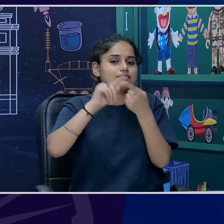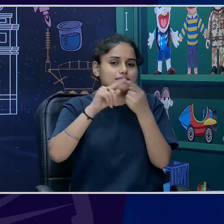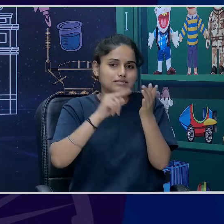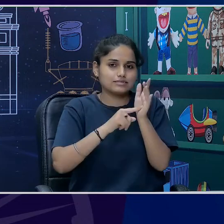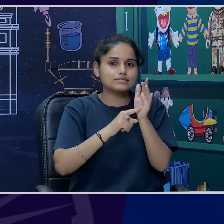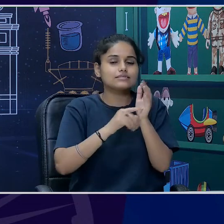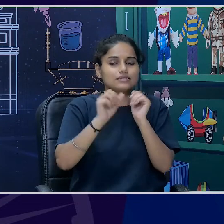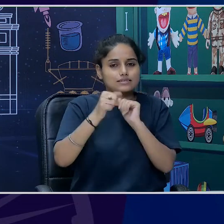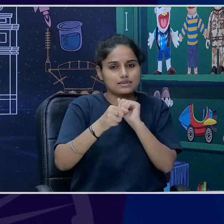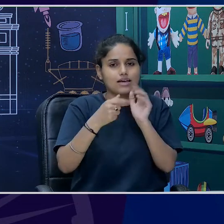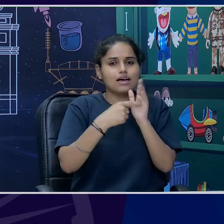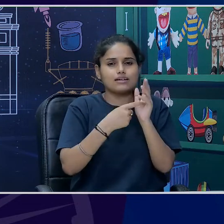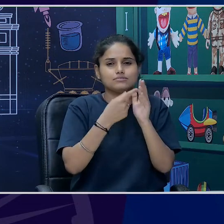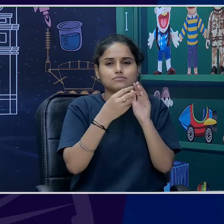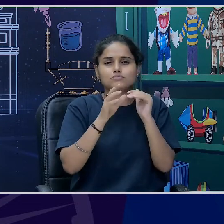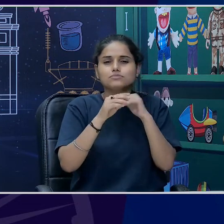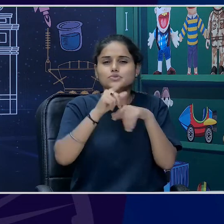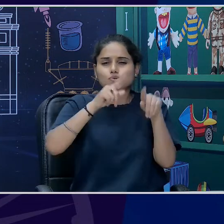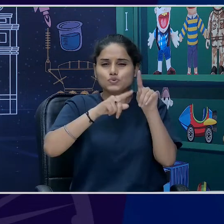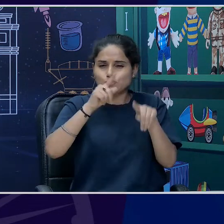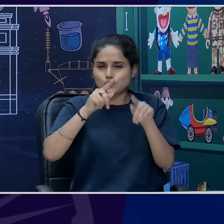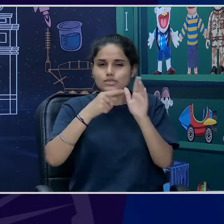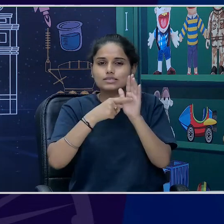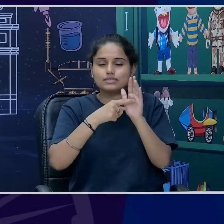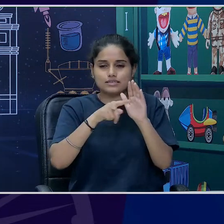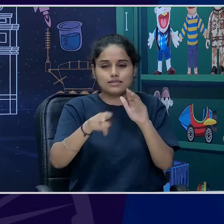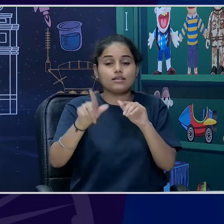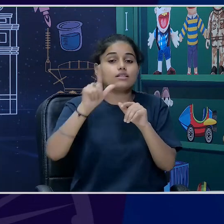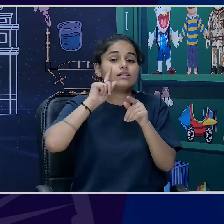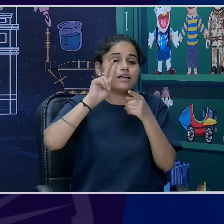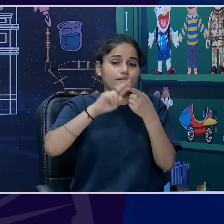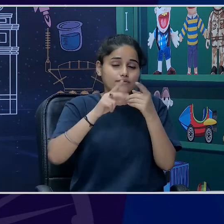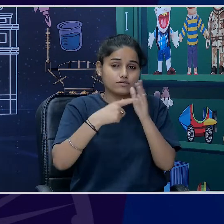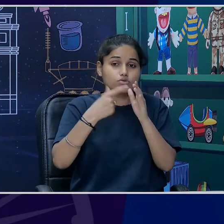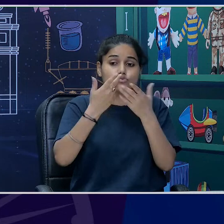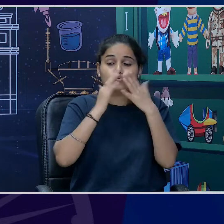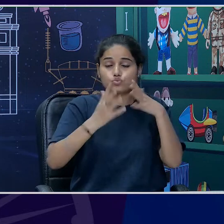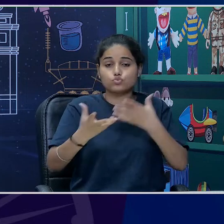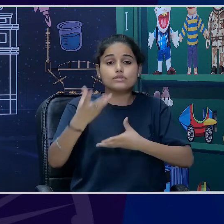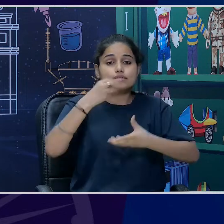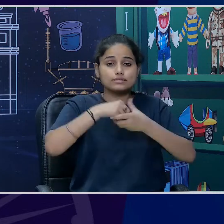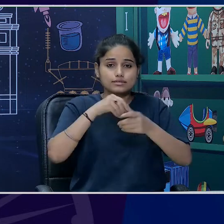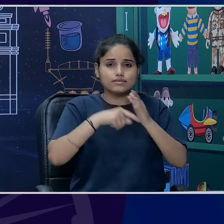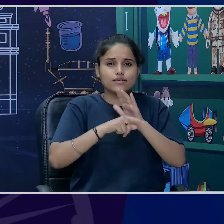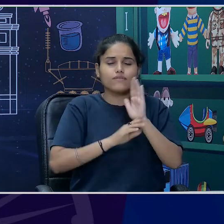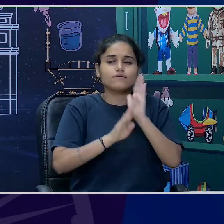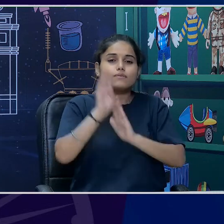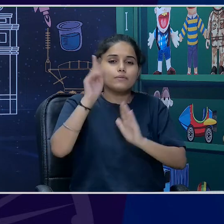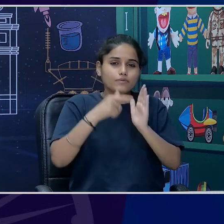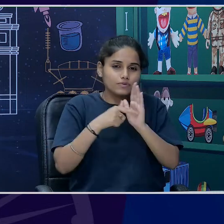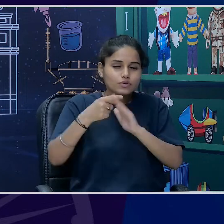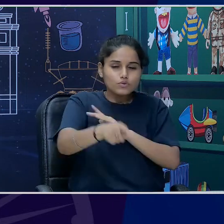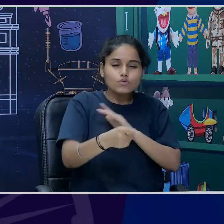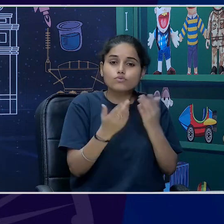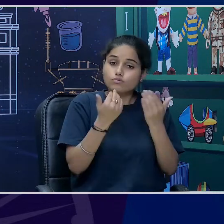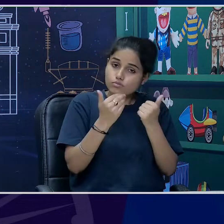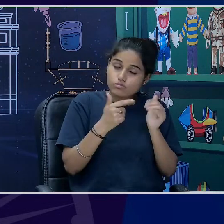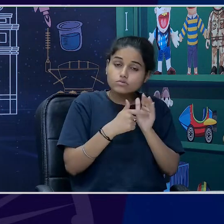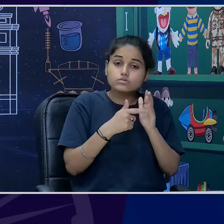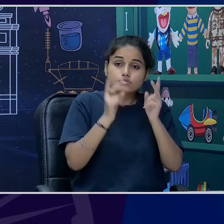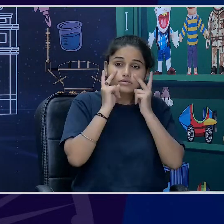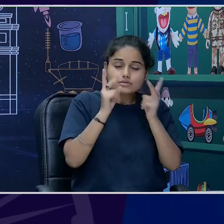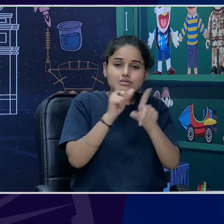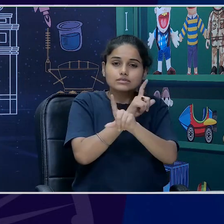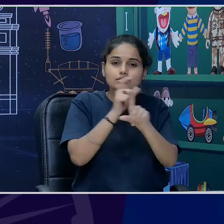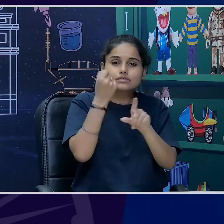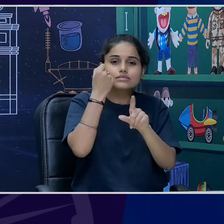be vibrant, you know. The class will be lively, student will be involved, engaged, and you know, will be able to cater